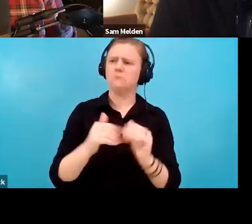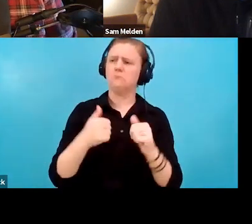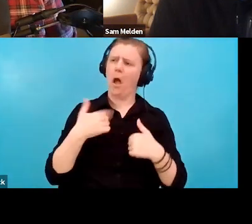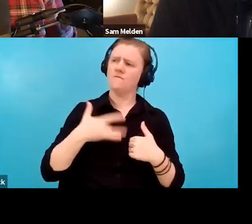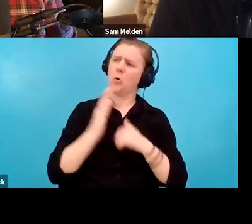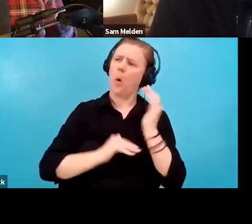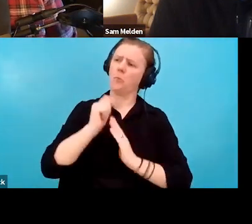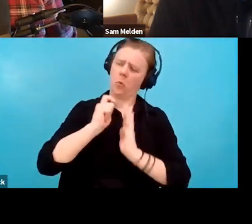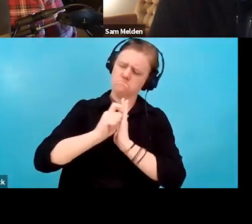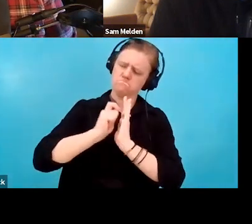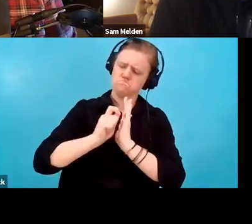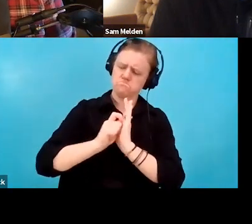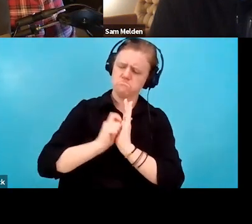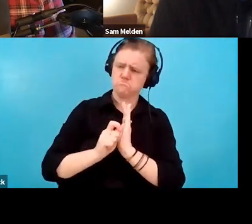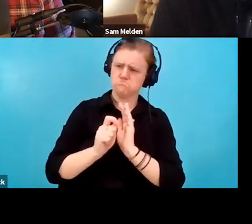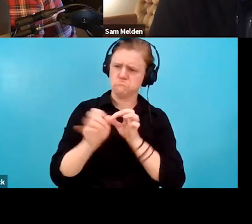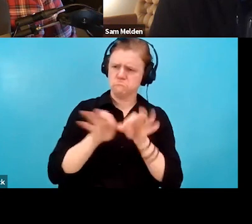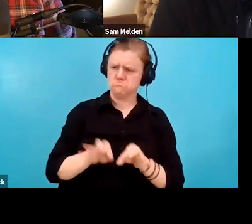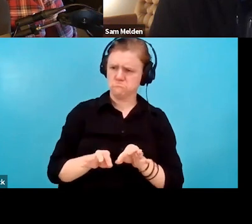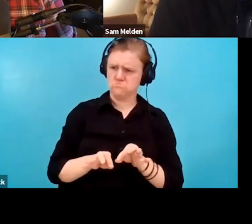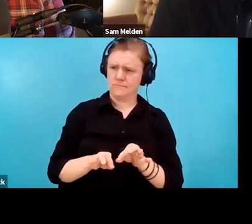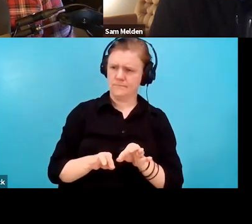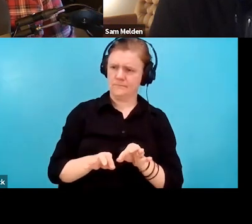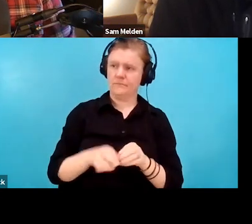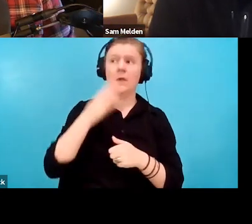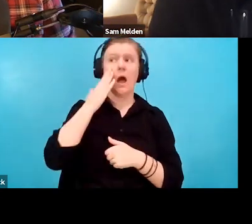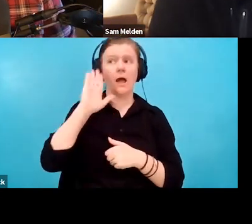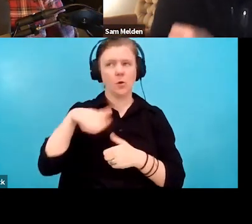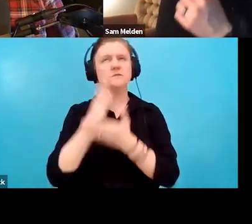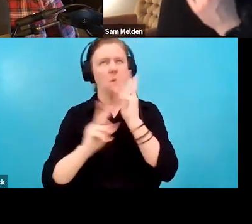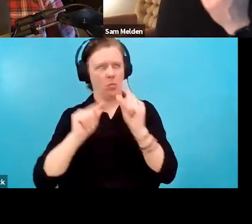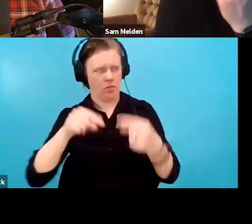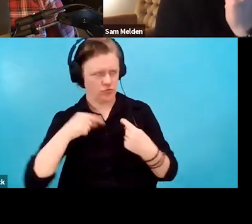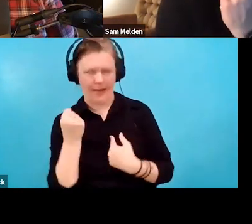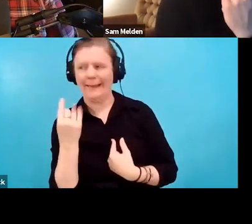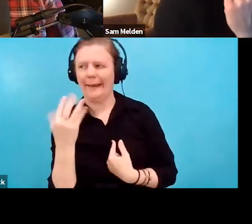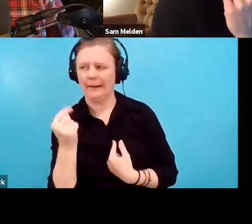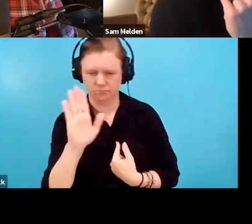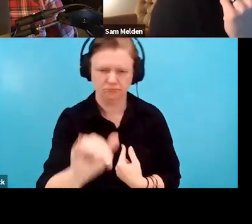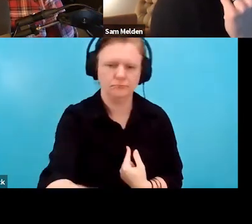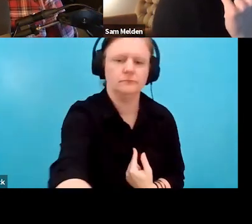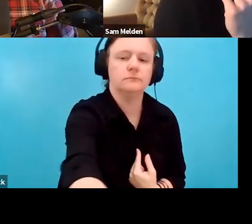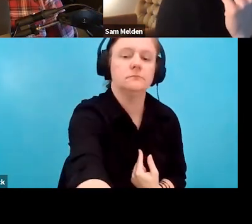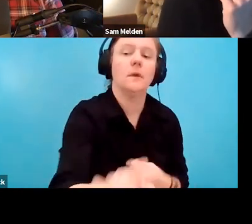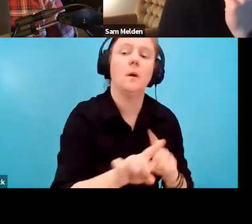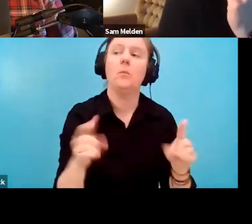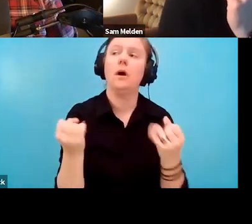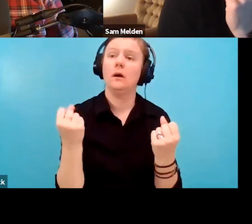It's not, right? Like I understand that it doesn't come easily to everyone. But I would say,